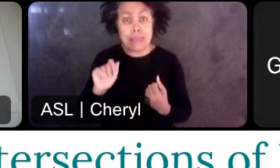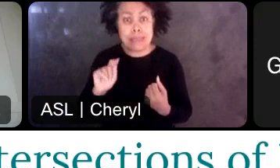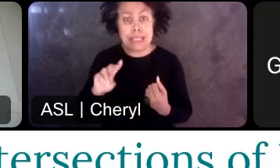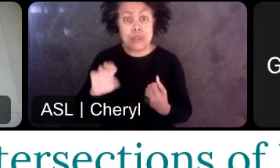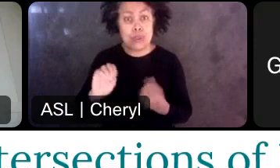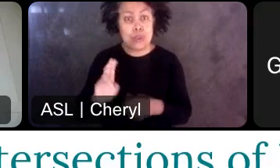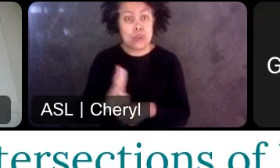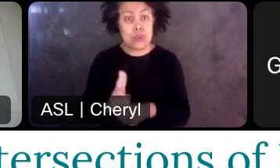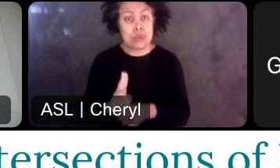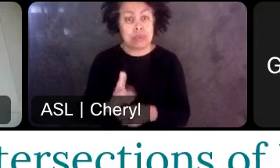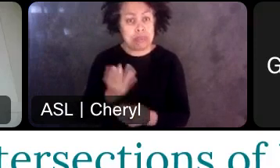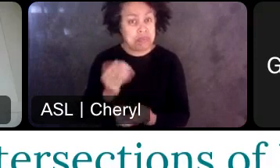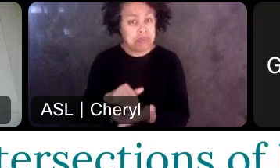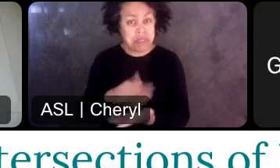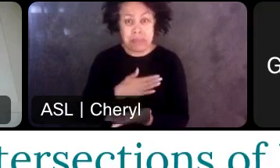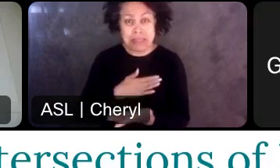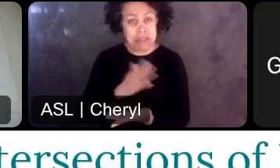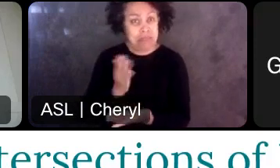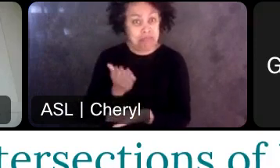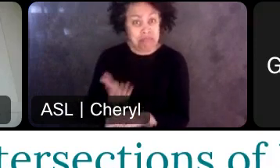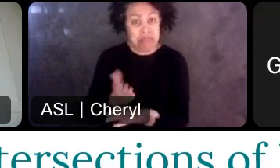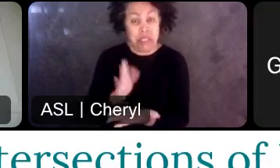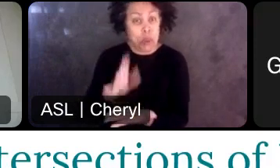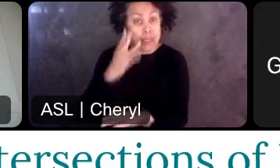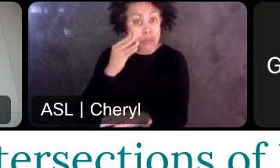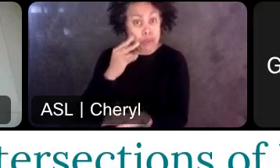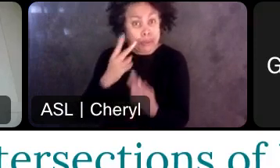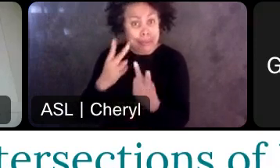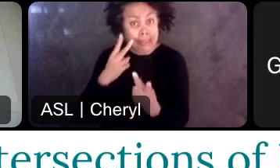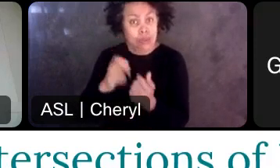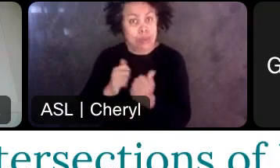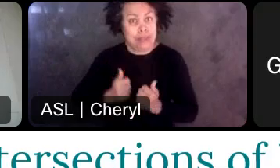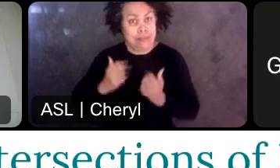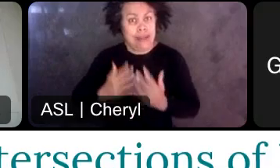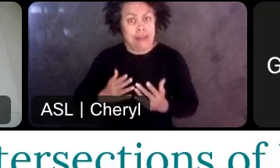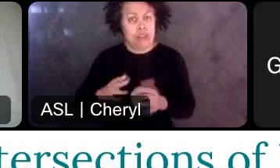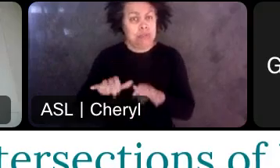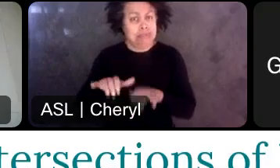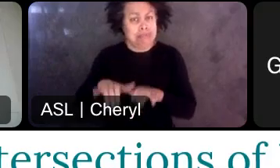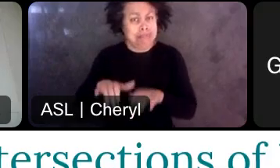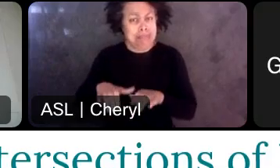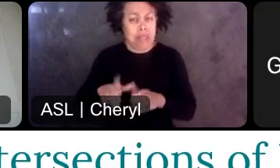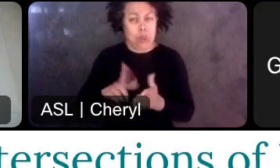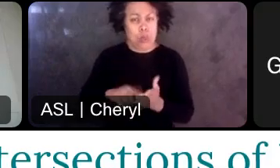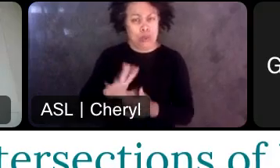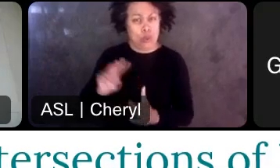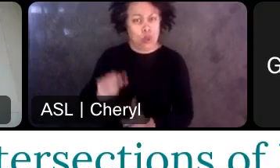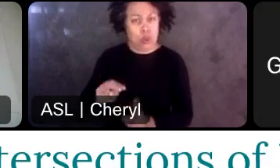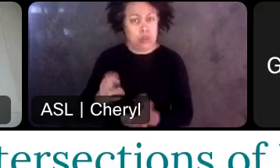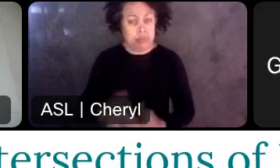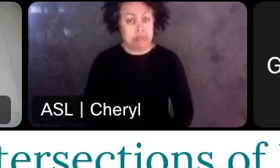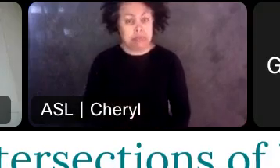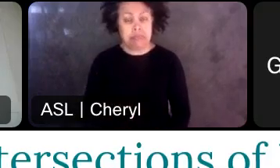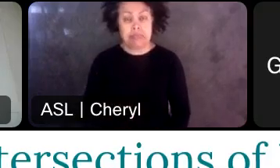If you would, please share in the chat what you have seen for survivors who are seeking support for their mental health and substance use.